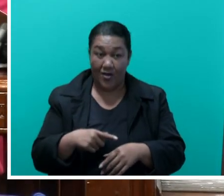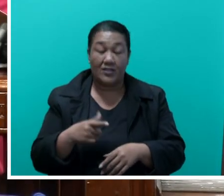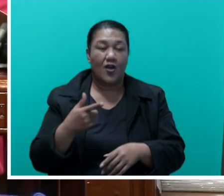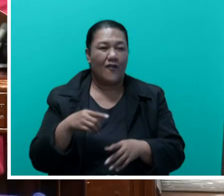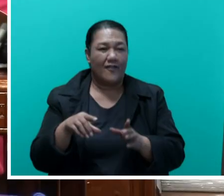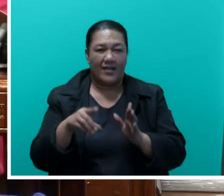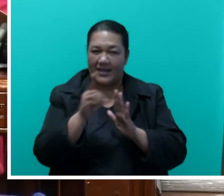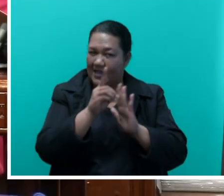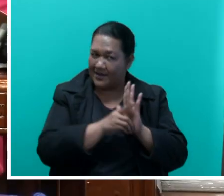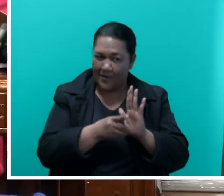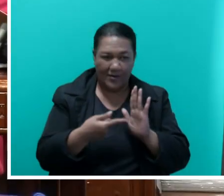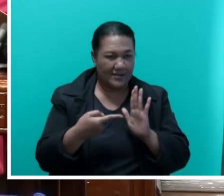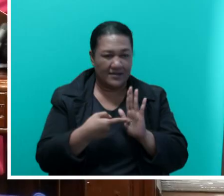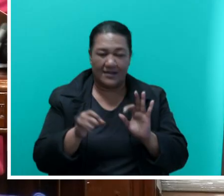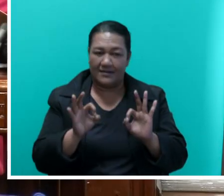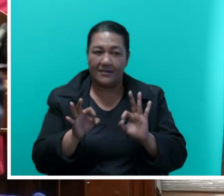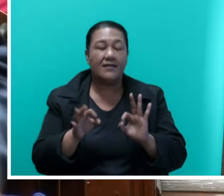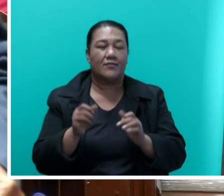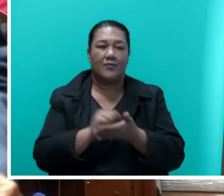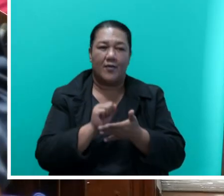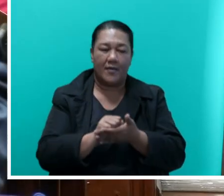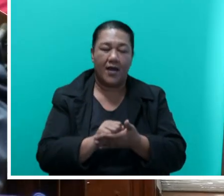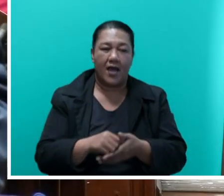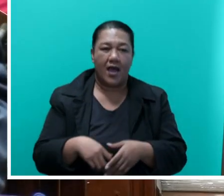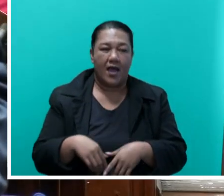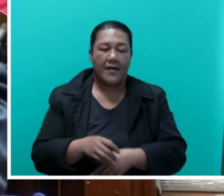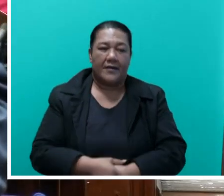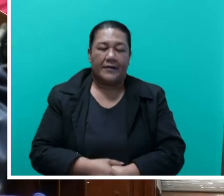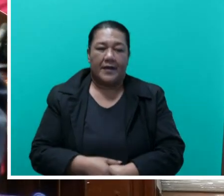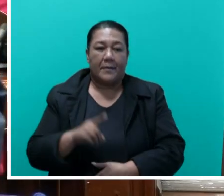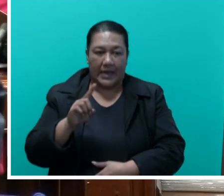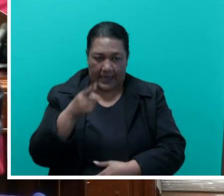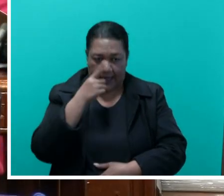attendant controversies, and robust exchange of opinions.